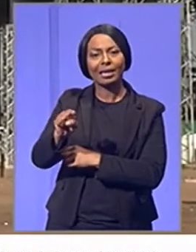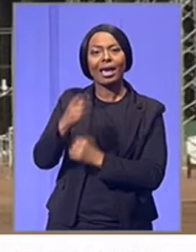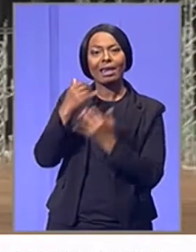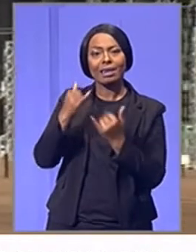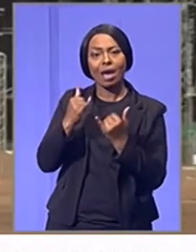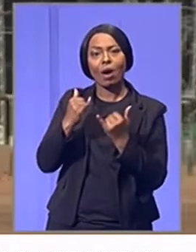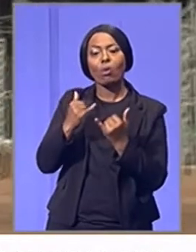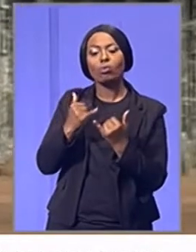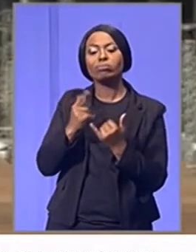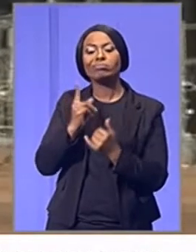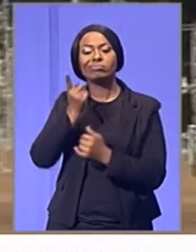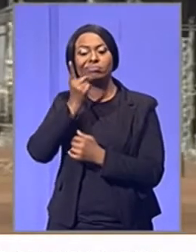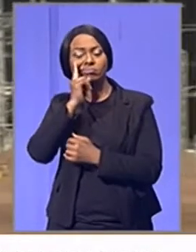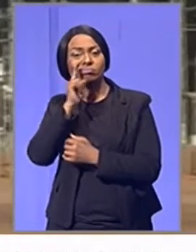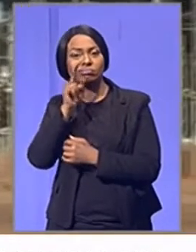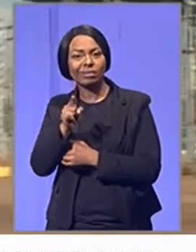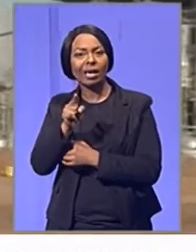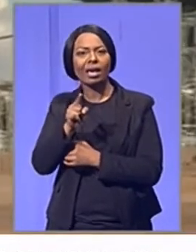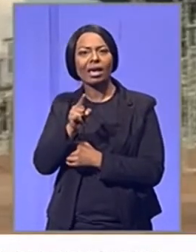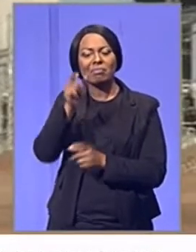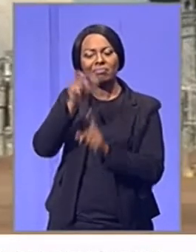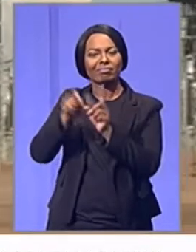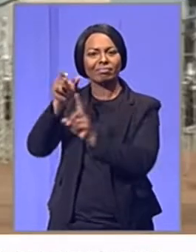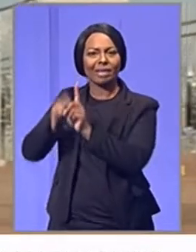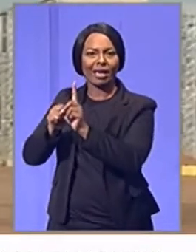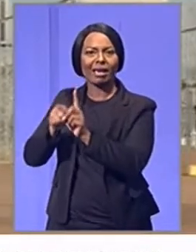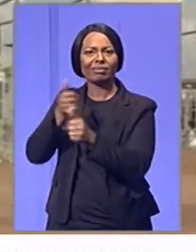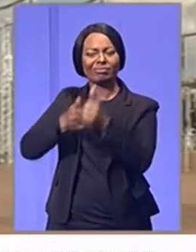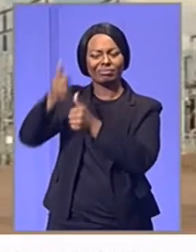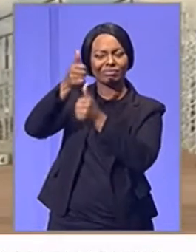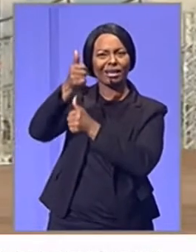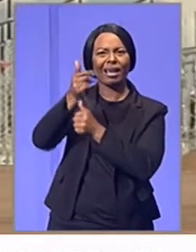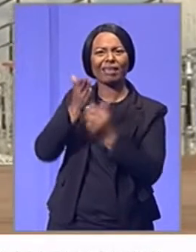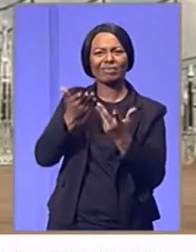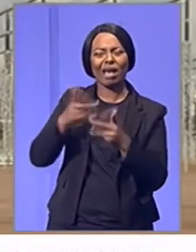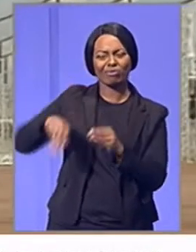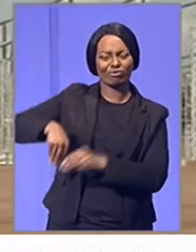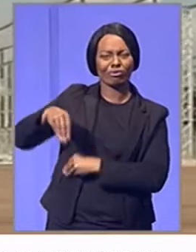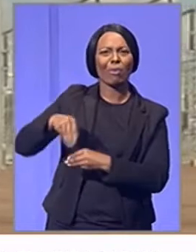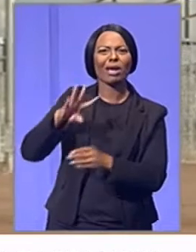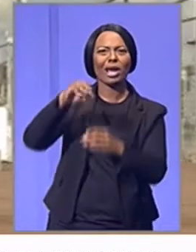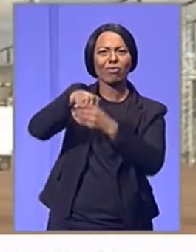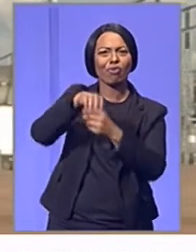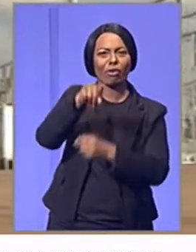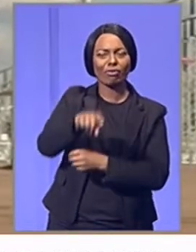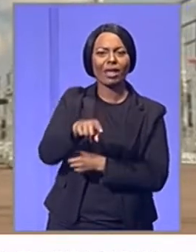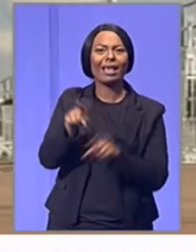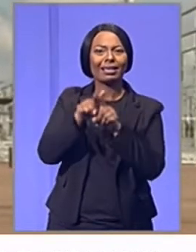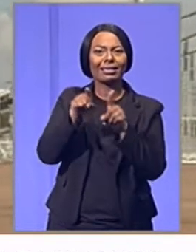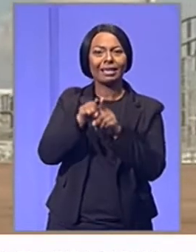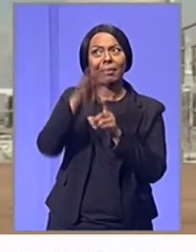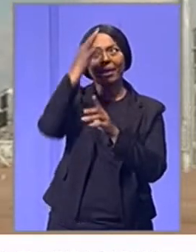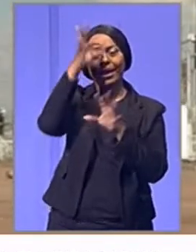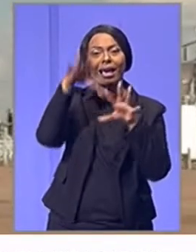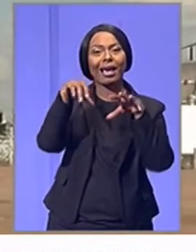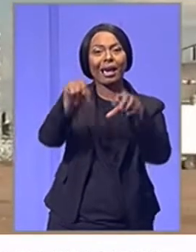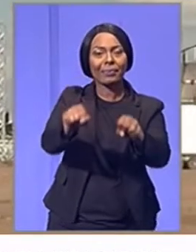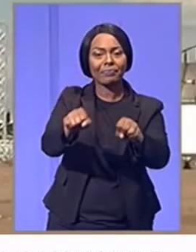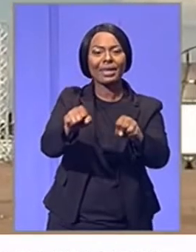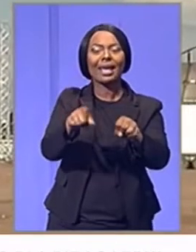tserweng ke batlhankedi bagolo ke tsa bonweenwee. Dipatlisiso tse di ka ga magato a ditlhotlheletso tsa puso di re ntlhangwe